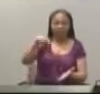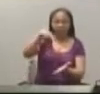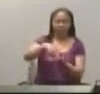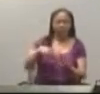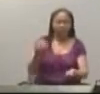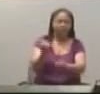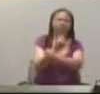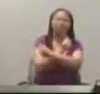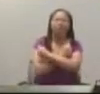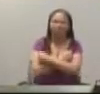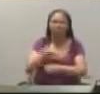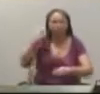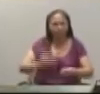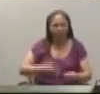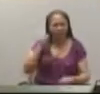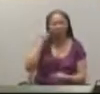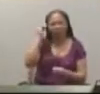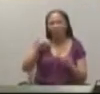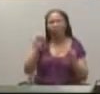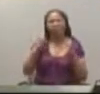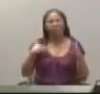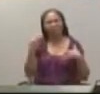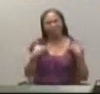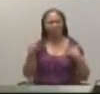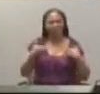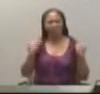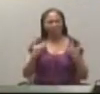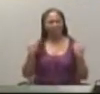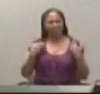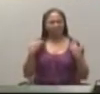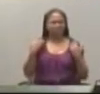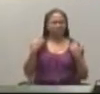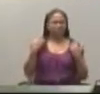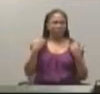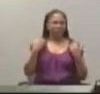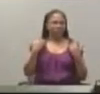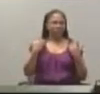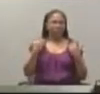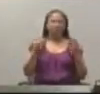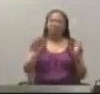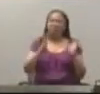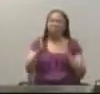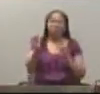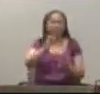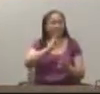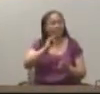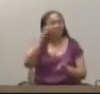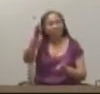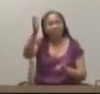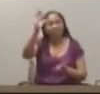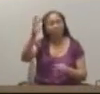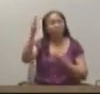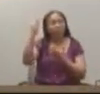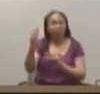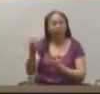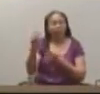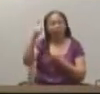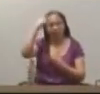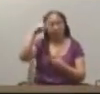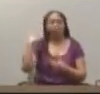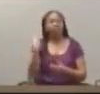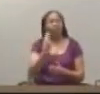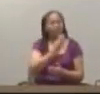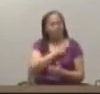them, you're home. You're home. And that's what God does with us. That's what God does